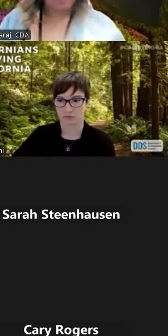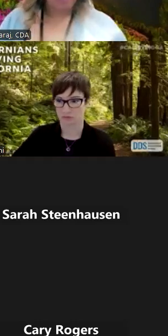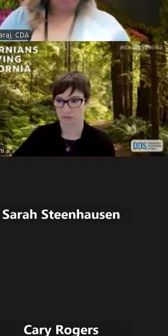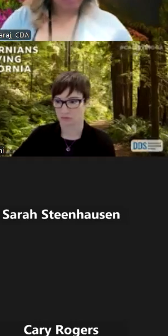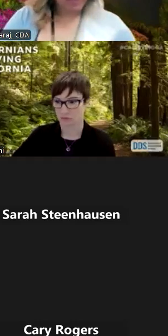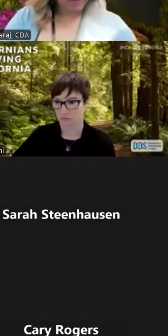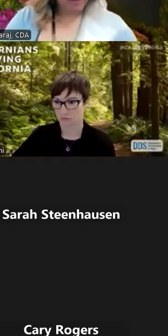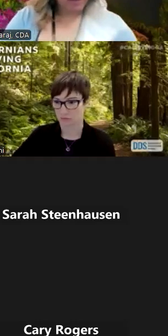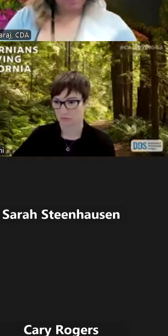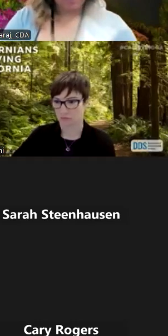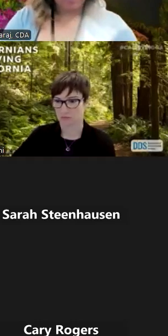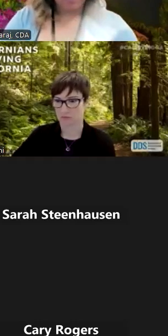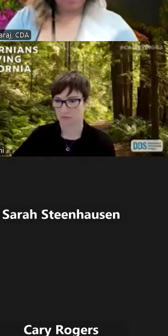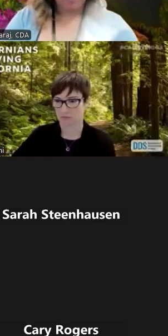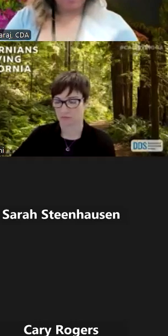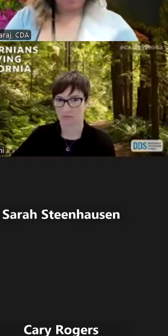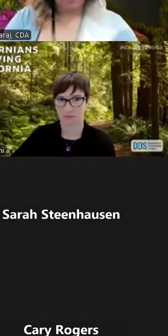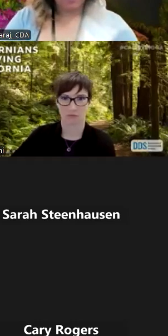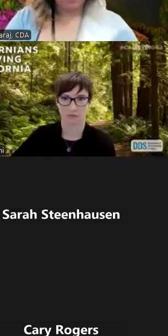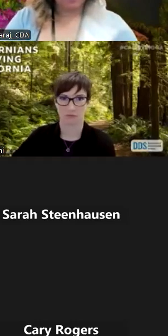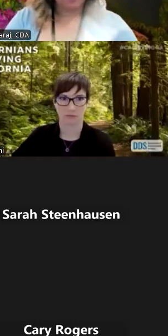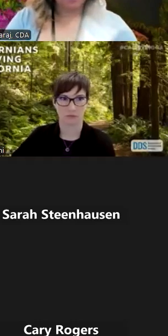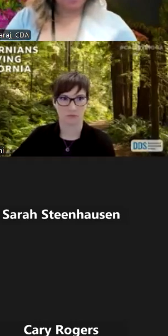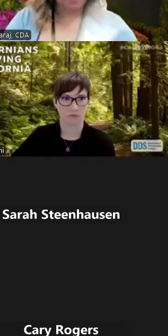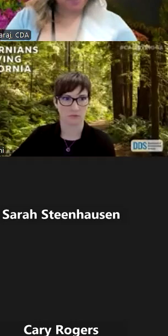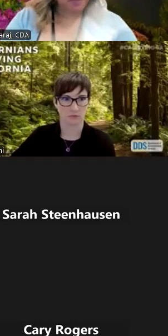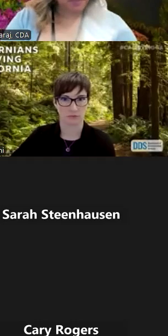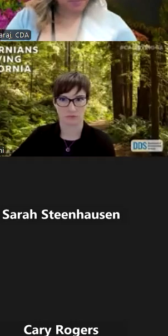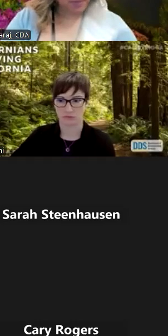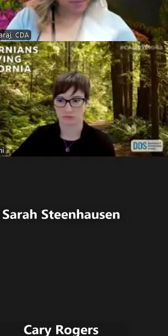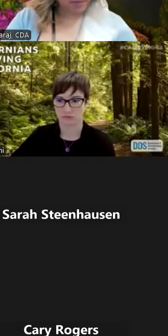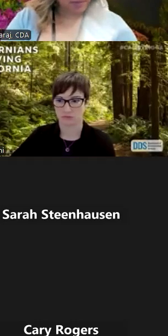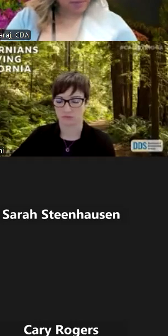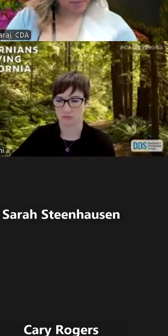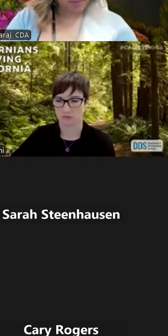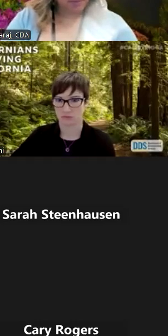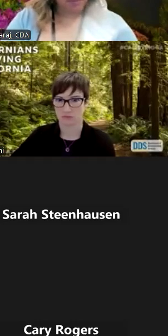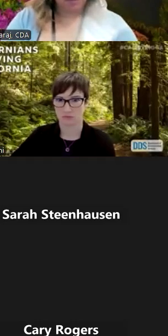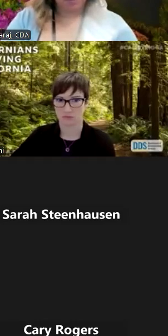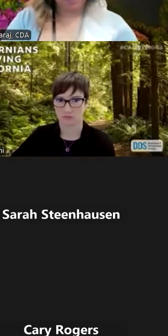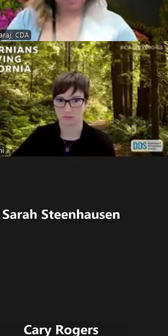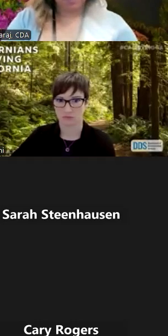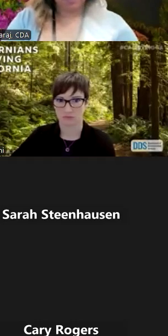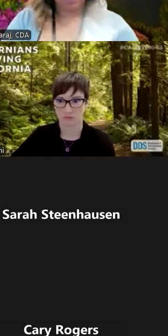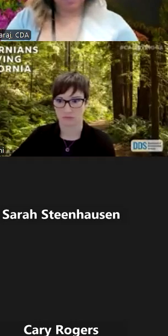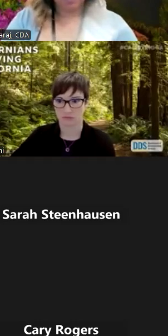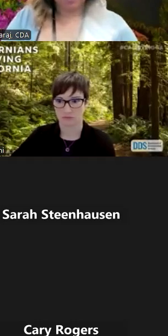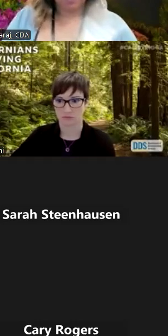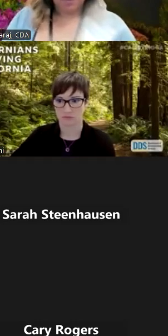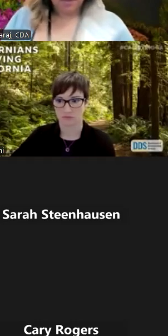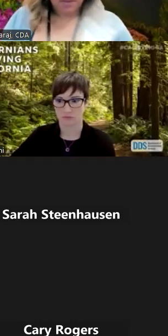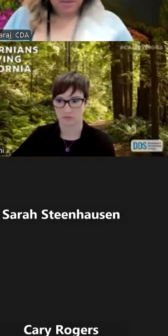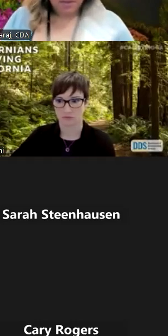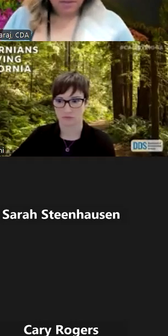So I'm not sure I understand. So if I get this wrong, because I'm misunderstanding the question, my apologies. If this is a reference to the guide